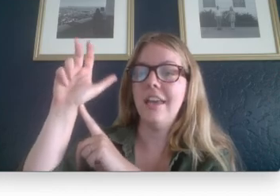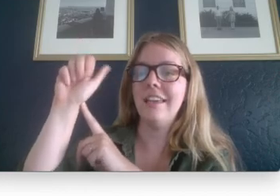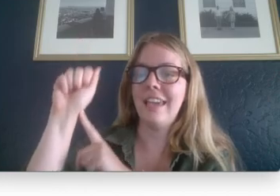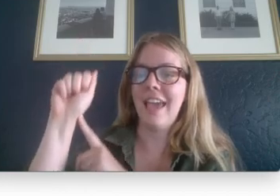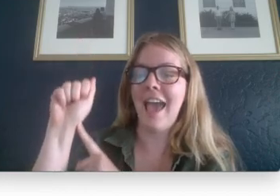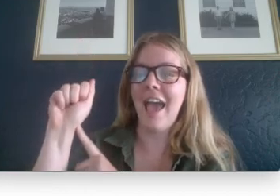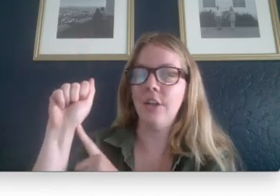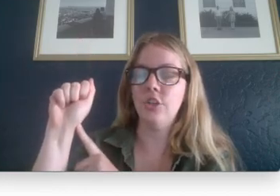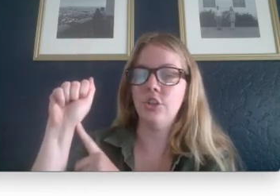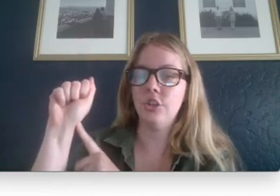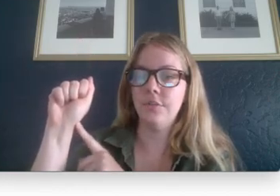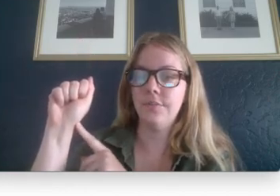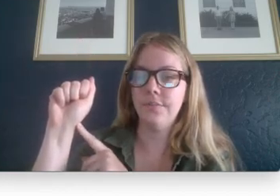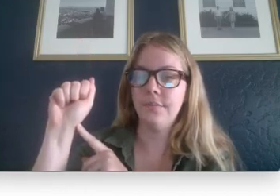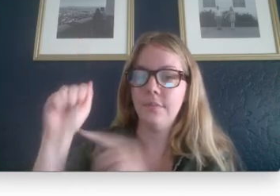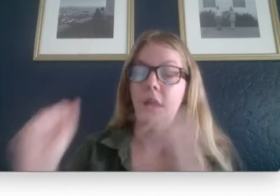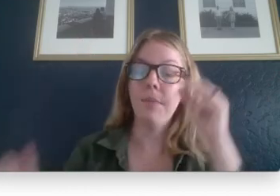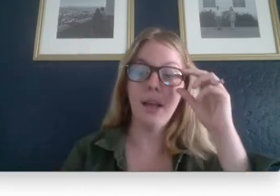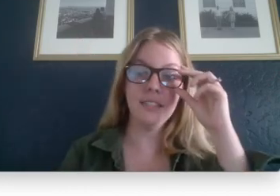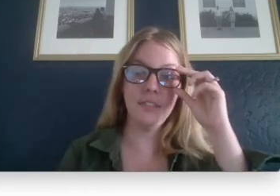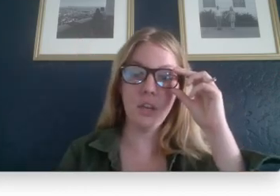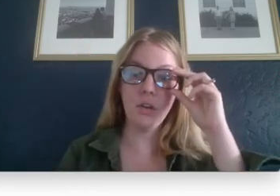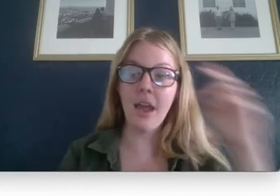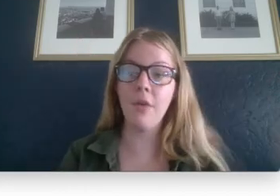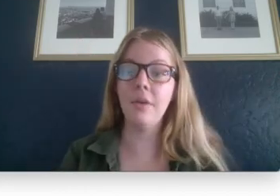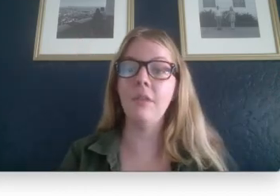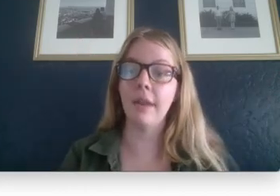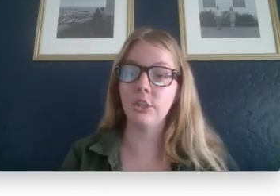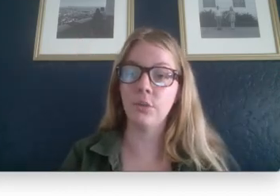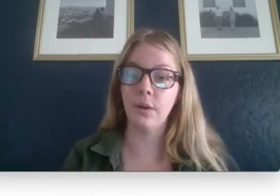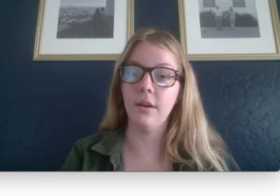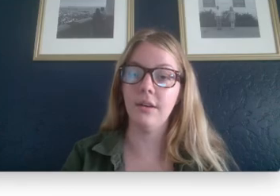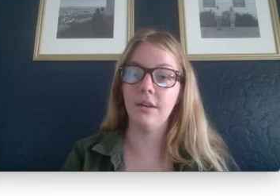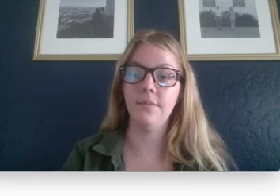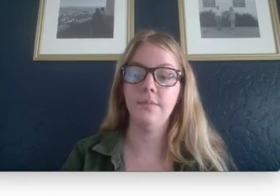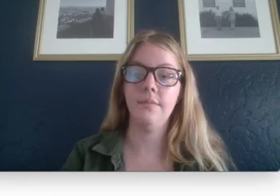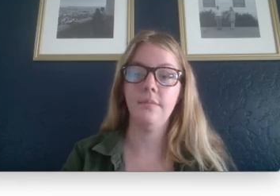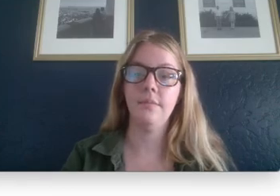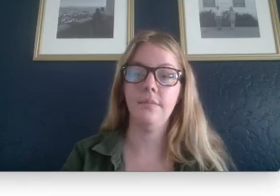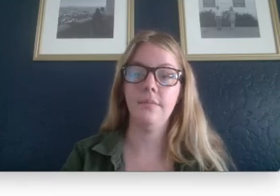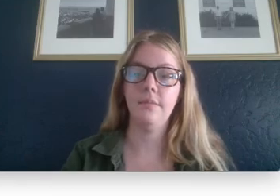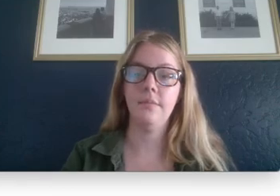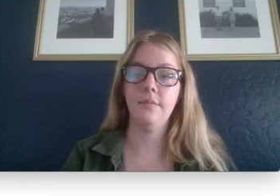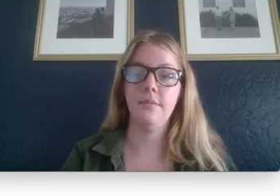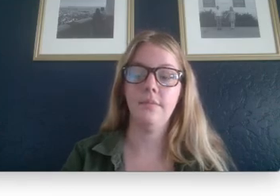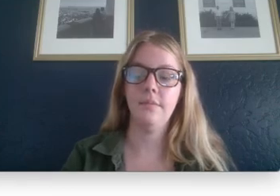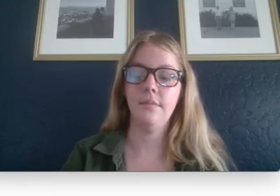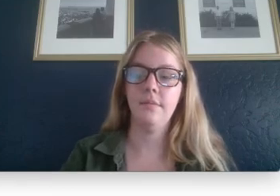sh. Cash. Pause the video now and write your word.